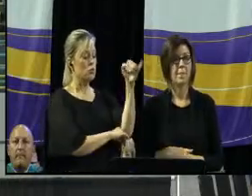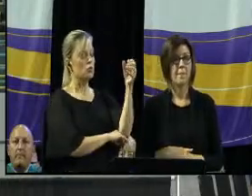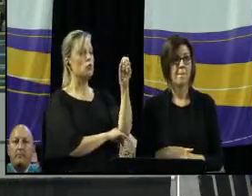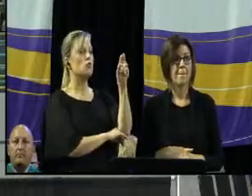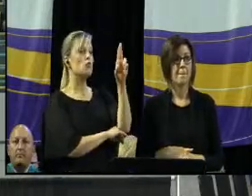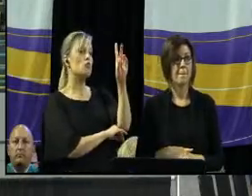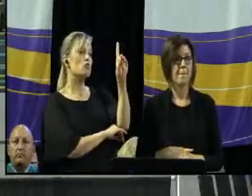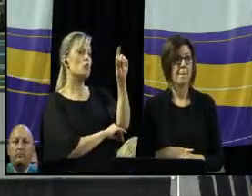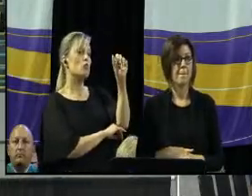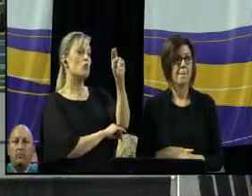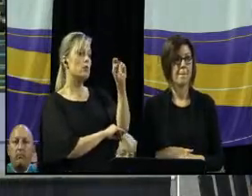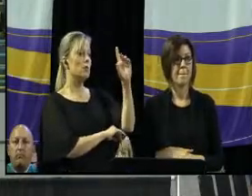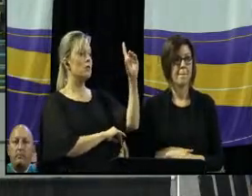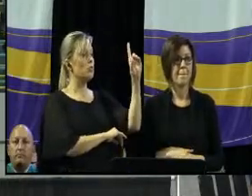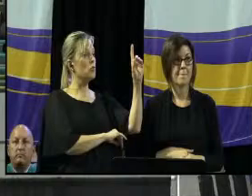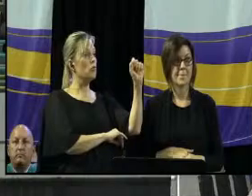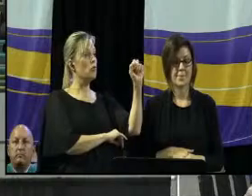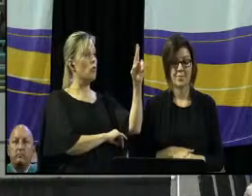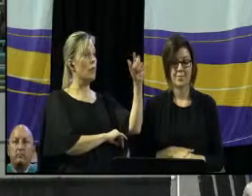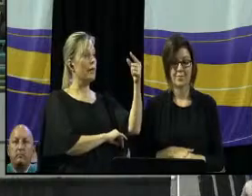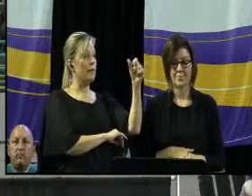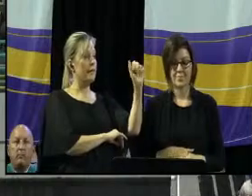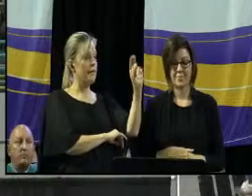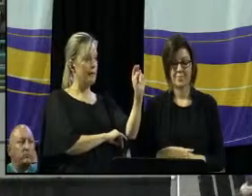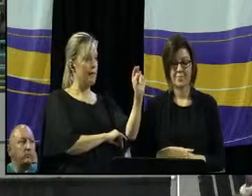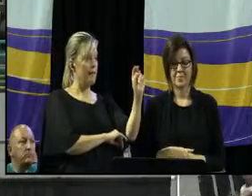Jordan Malik Dargan.